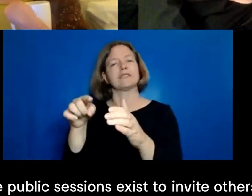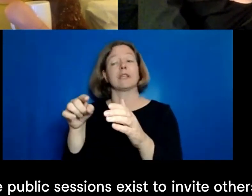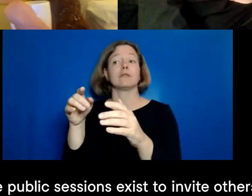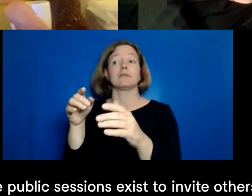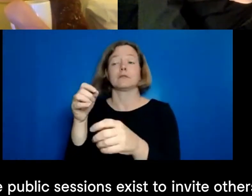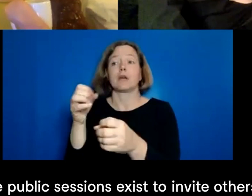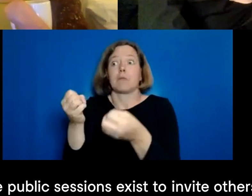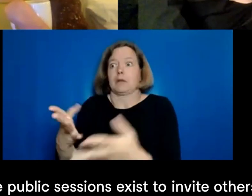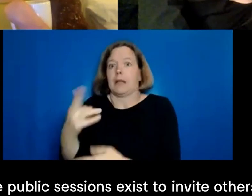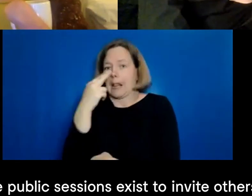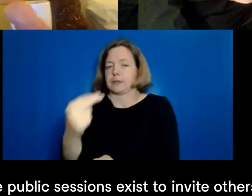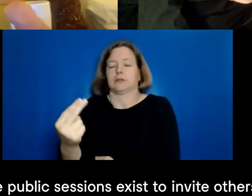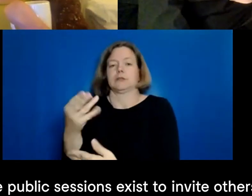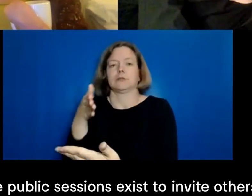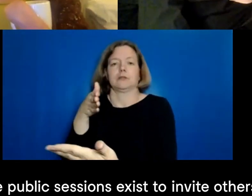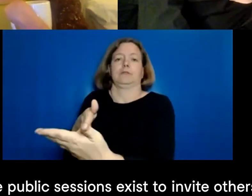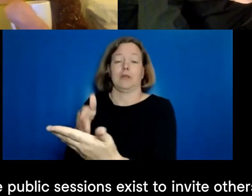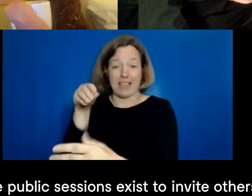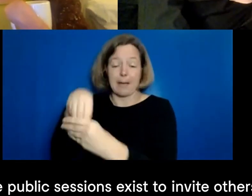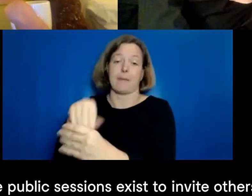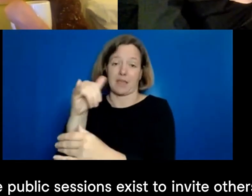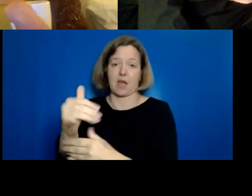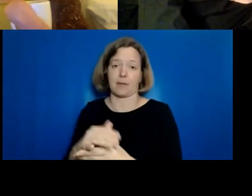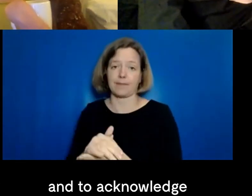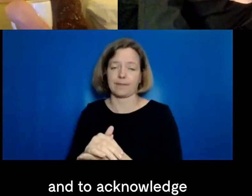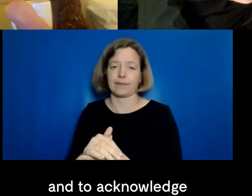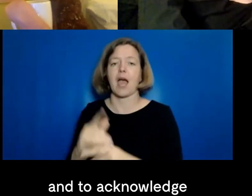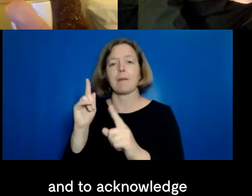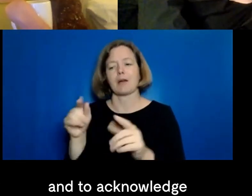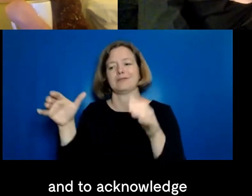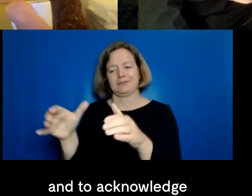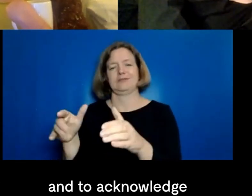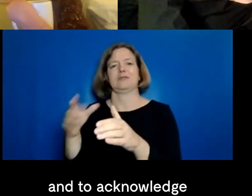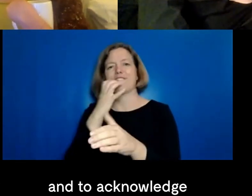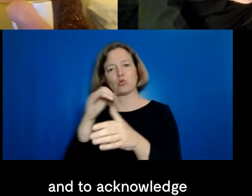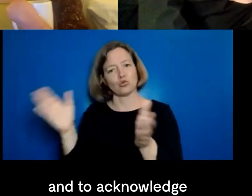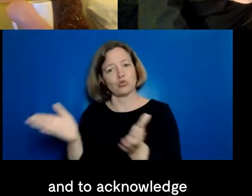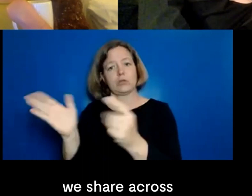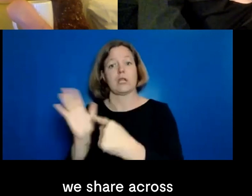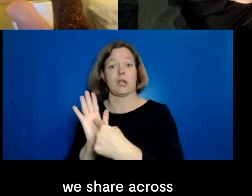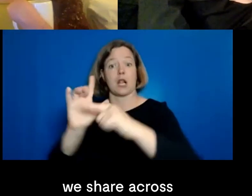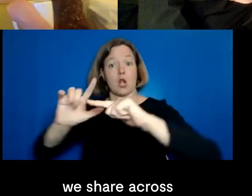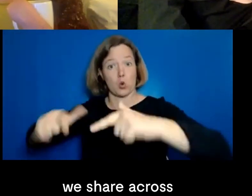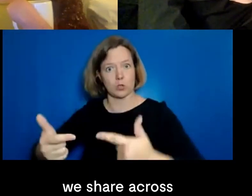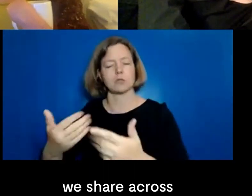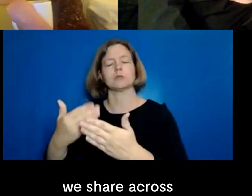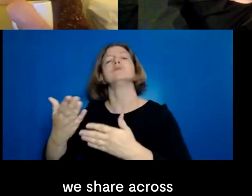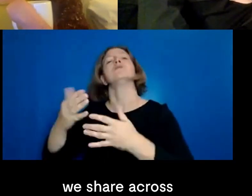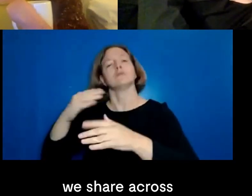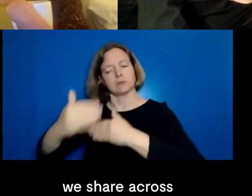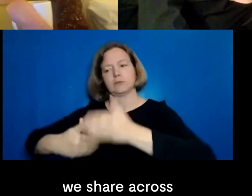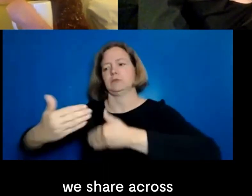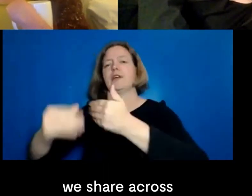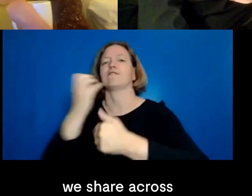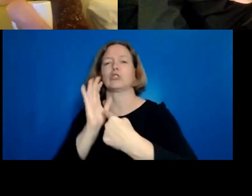public sessions exist to invite others into our thinking and practice, and to acknowledge the important relationships we share across multiple